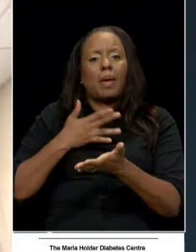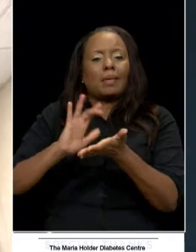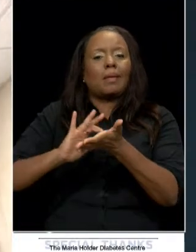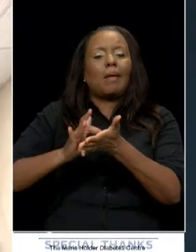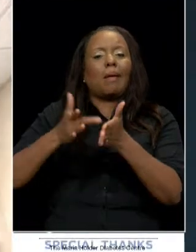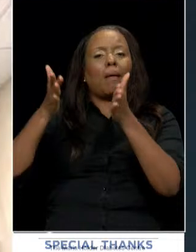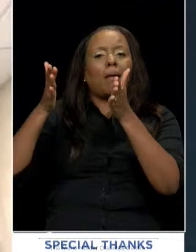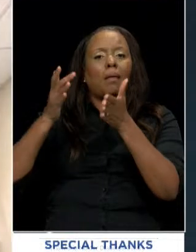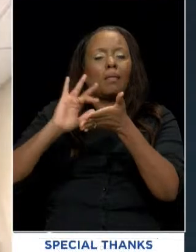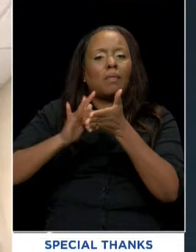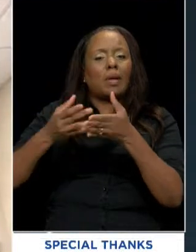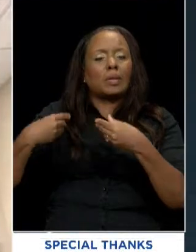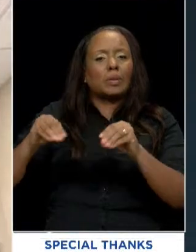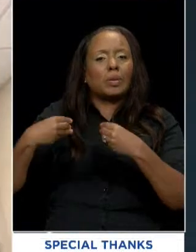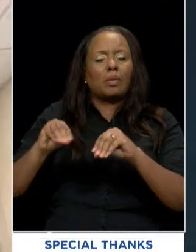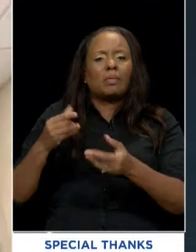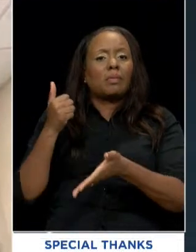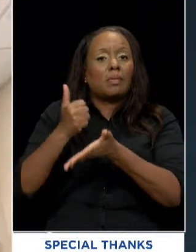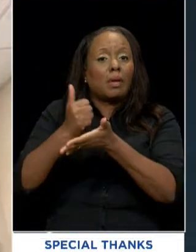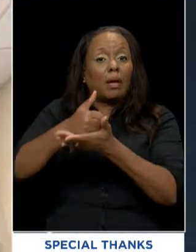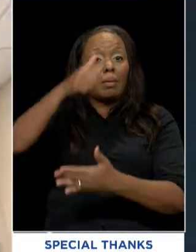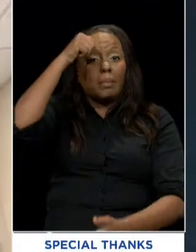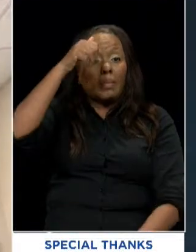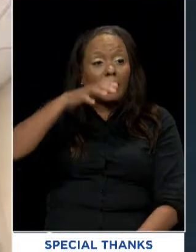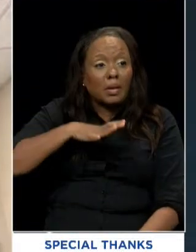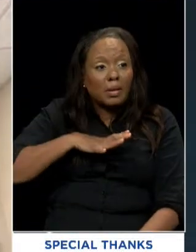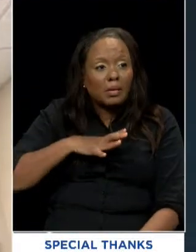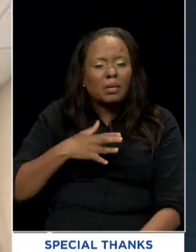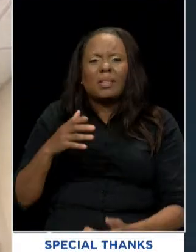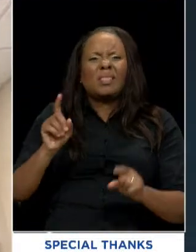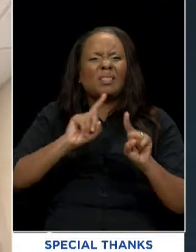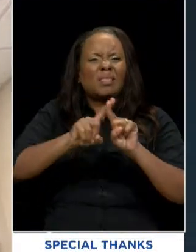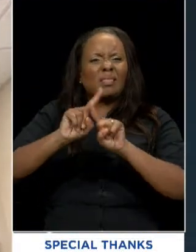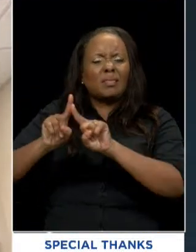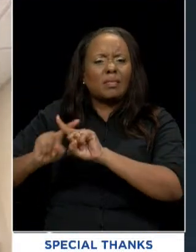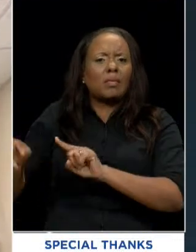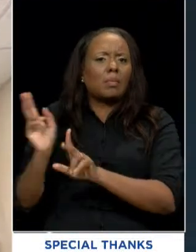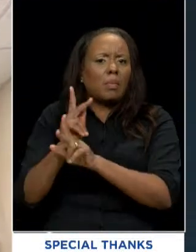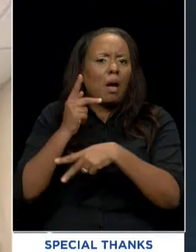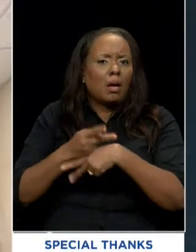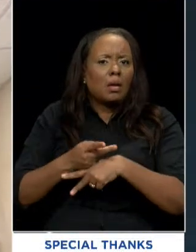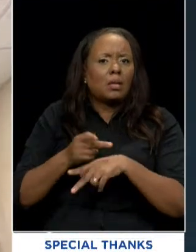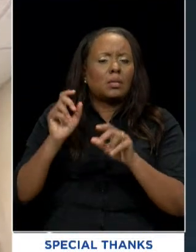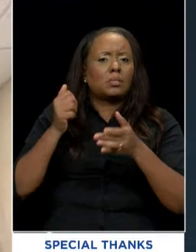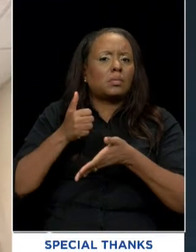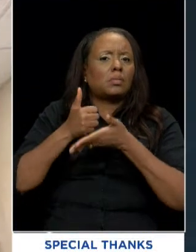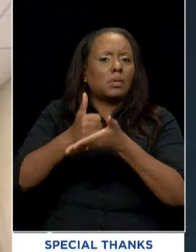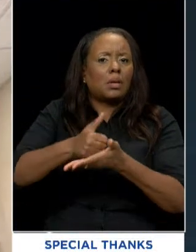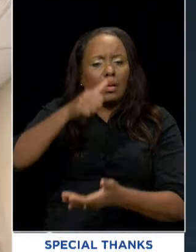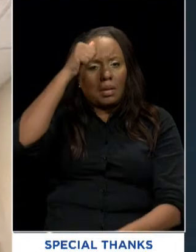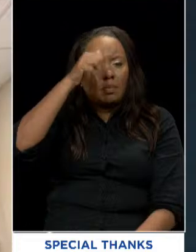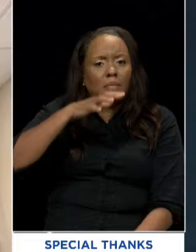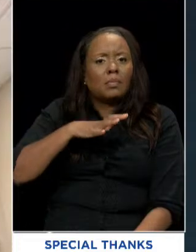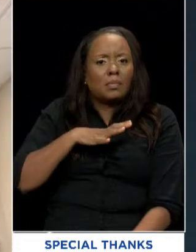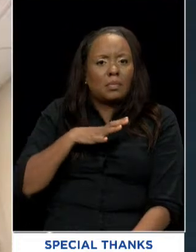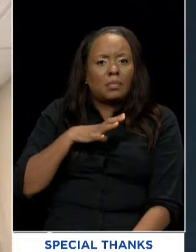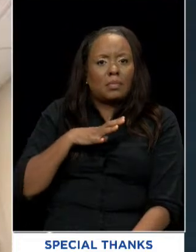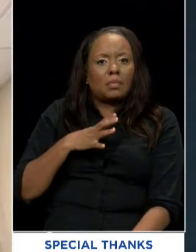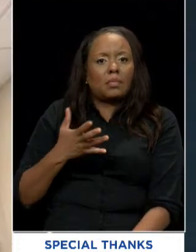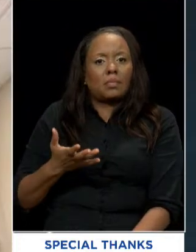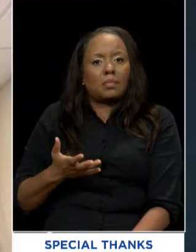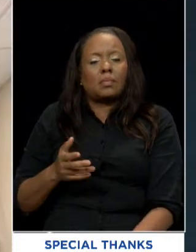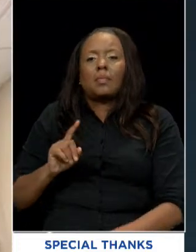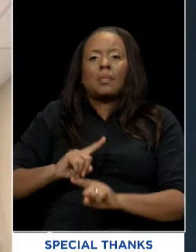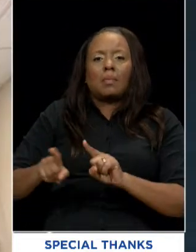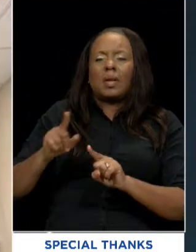these options. But there's alprostadil, there's Trimix, there's Bimix, there are quite a few products on the market out there, but it's just been a little bit of issues with